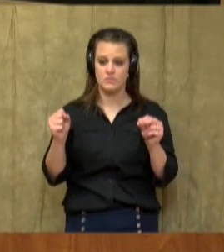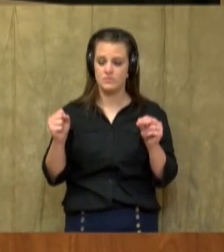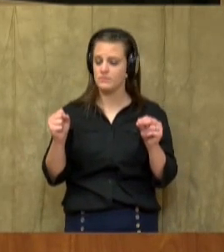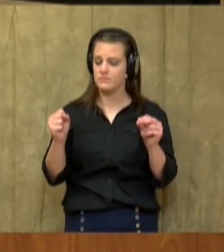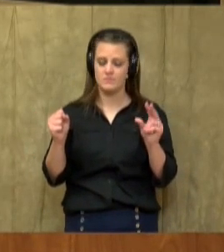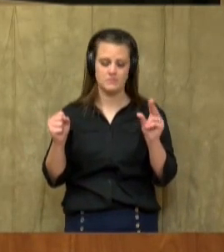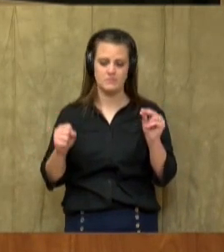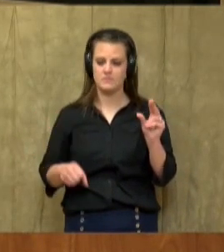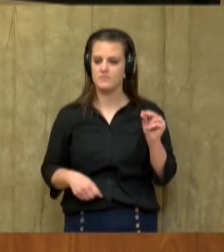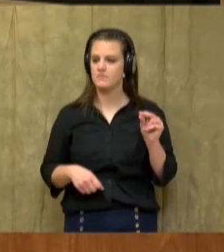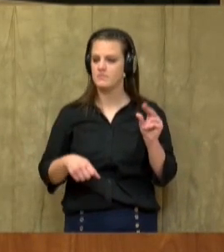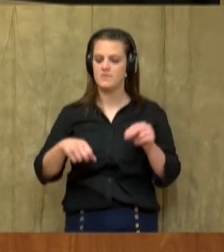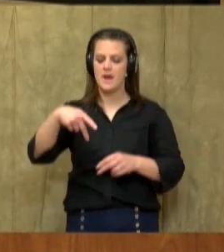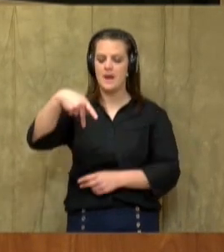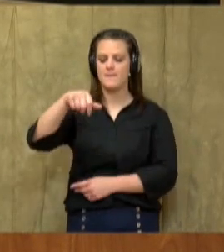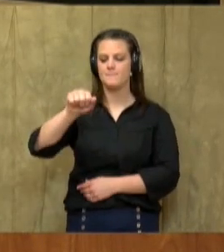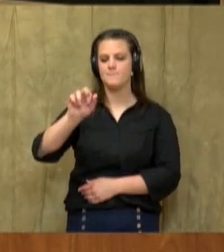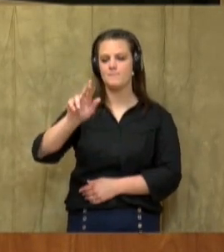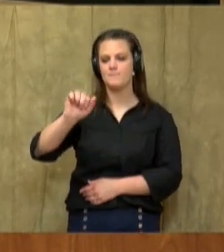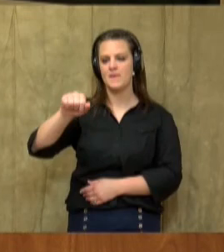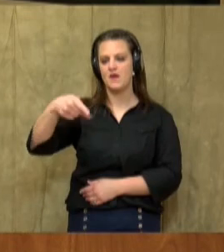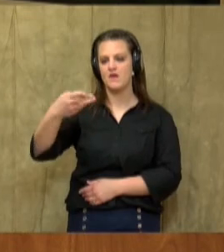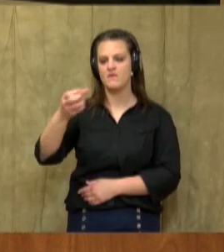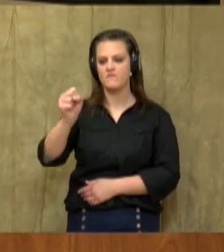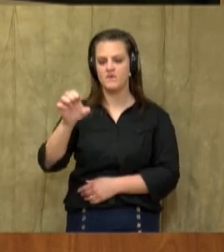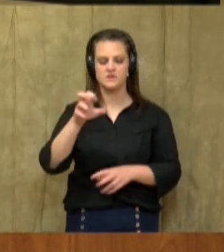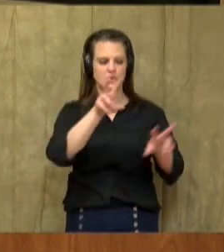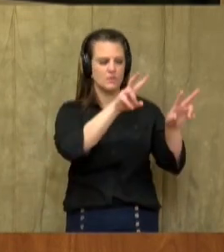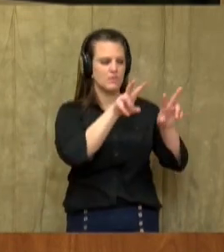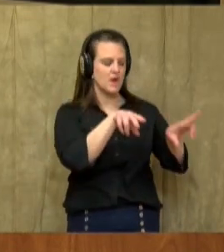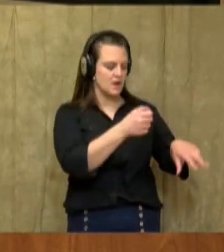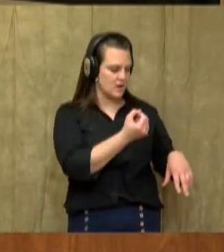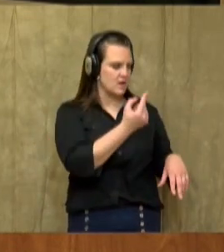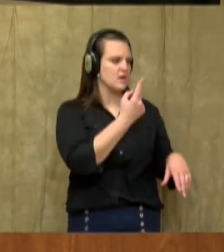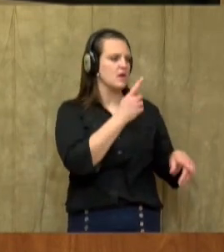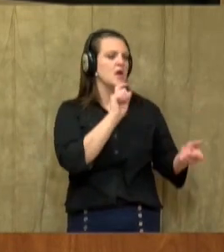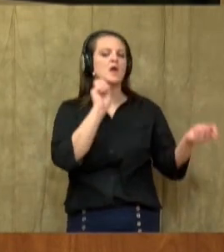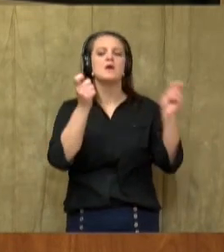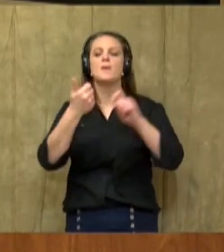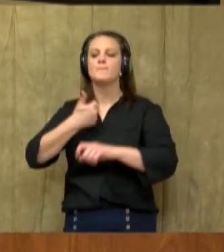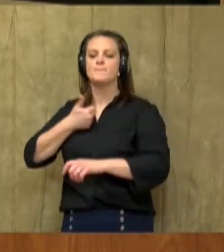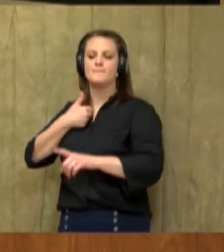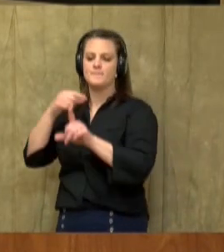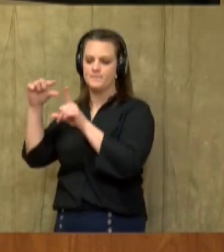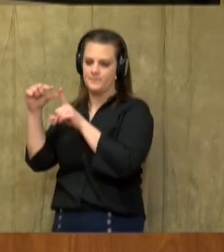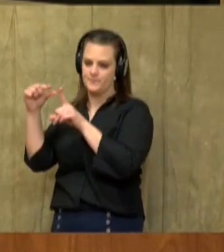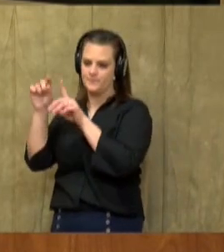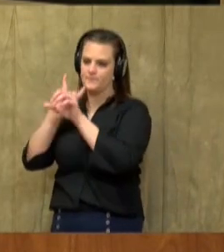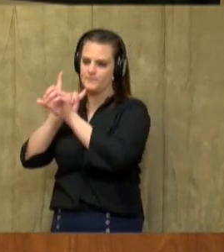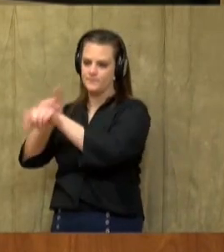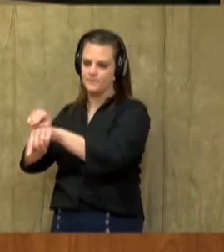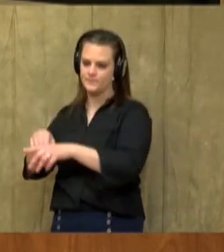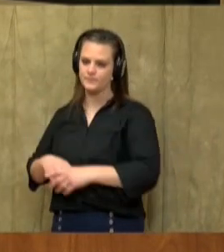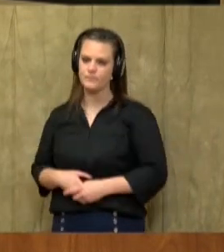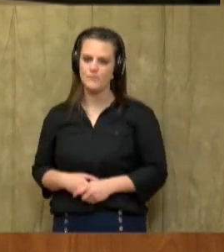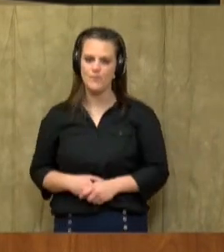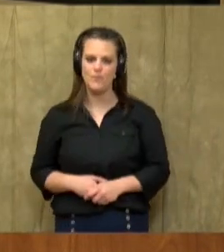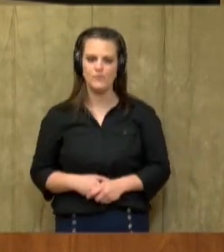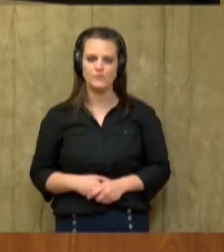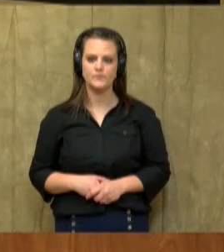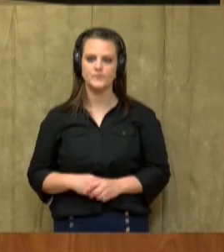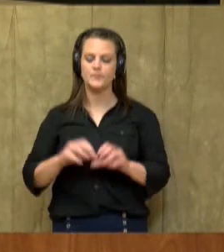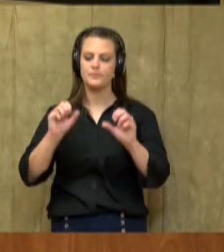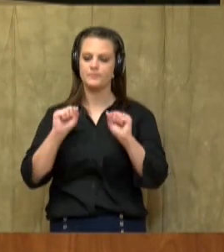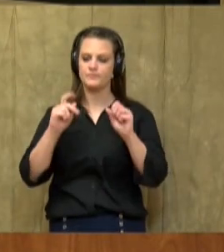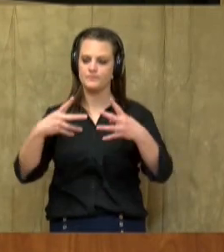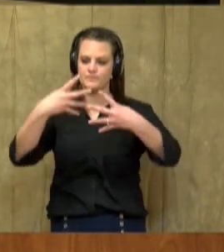I didn't. I paraphrased. I put it in my words, what I understood happening in the story. Okay? So let's